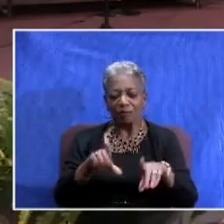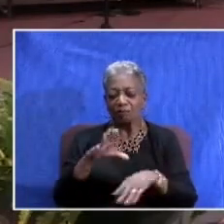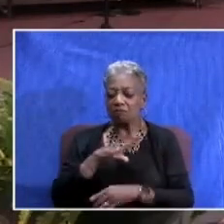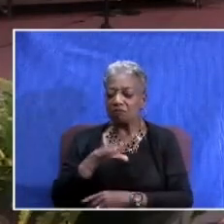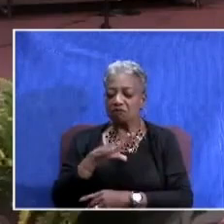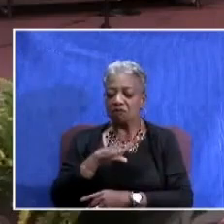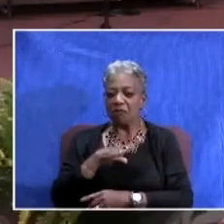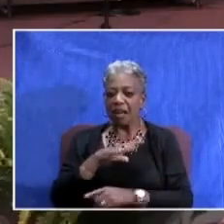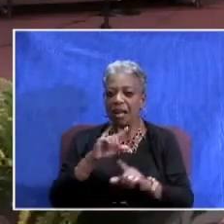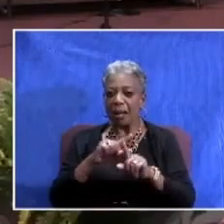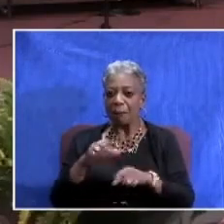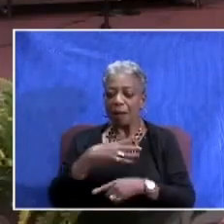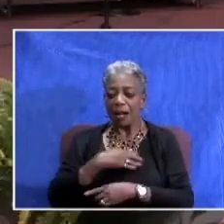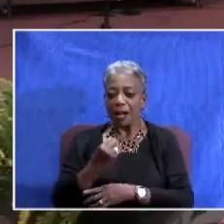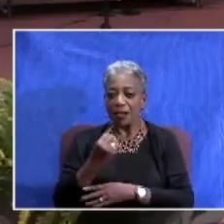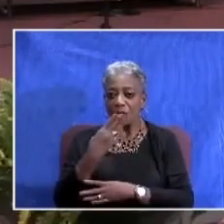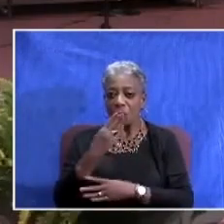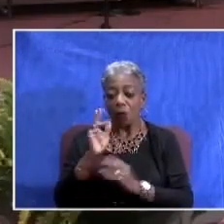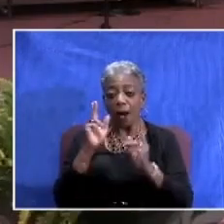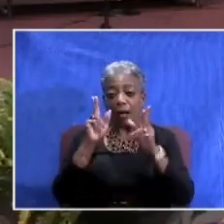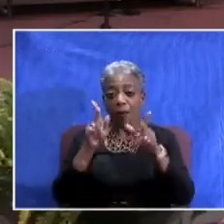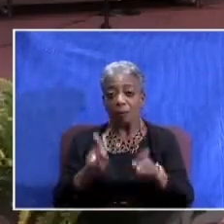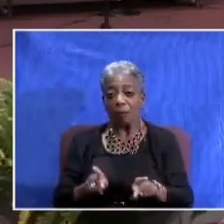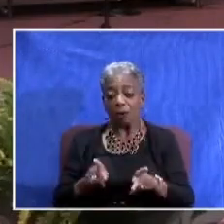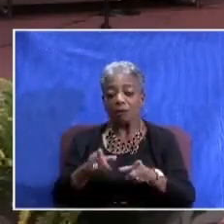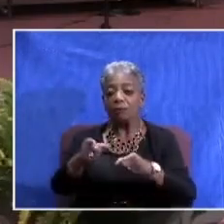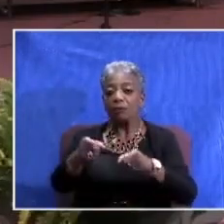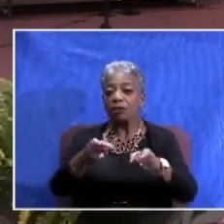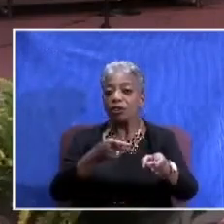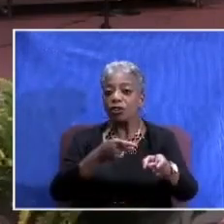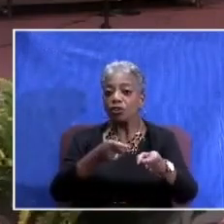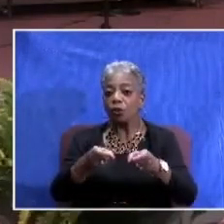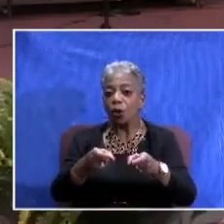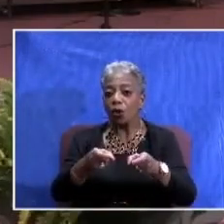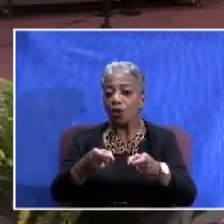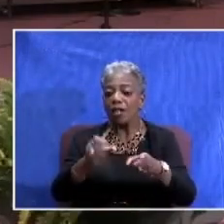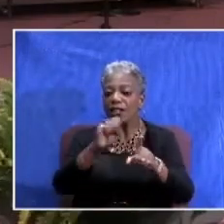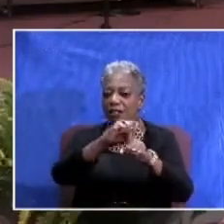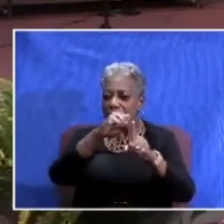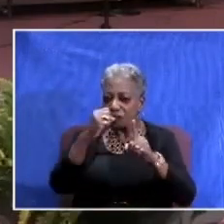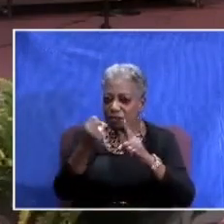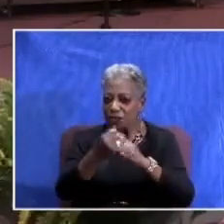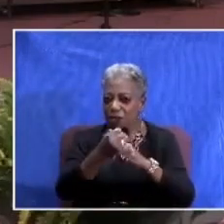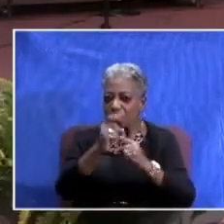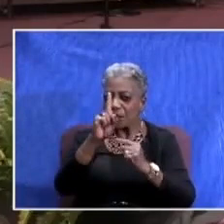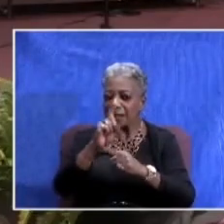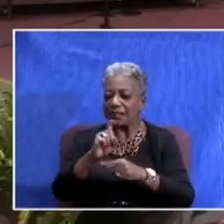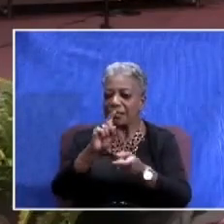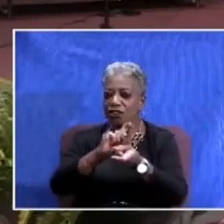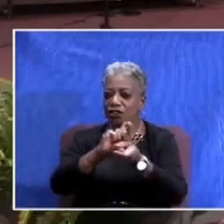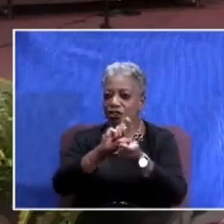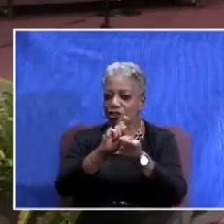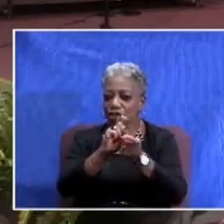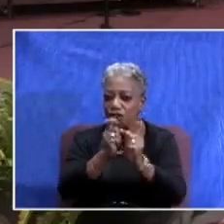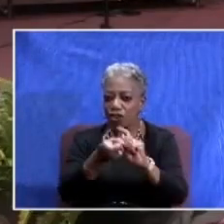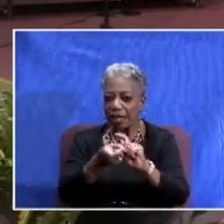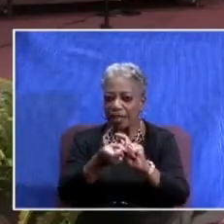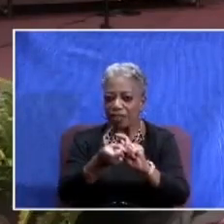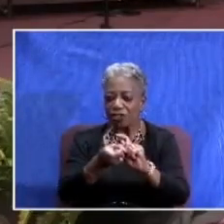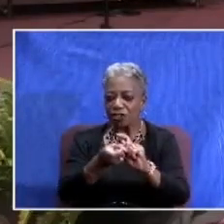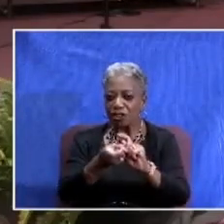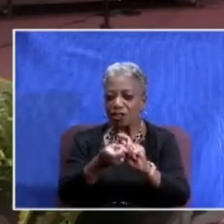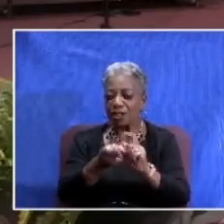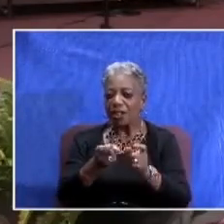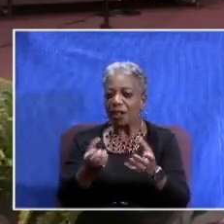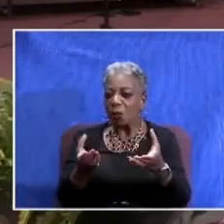And the paradigm has got to shift. Where instead of us always being subordinate, that's why I'm